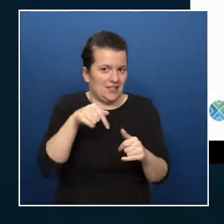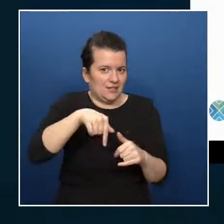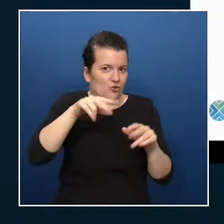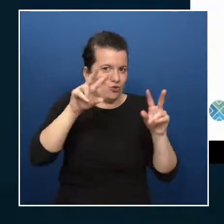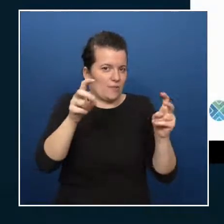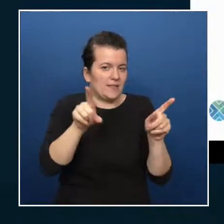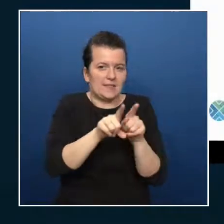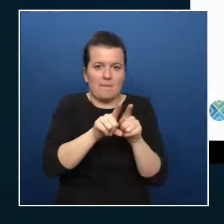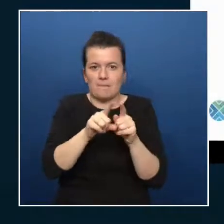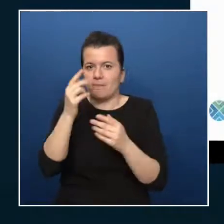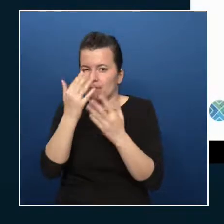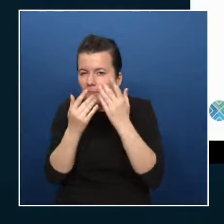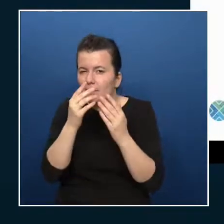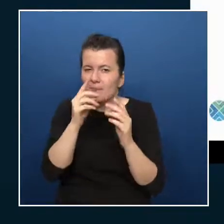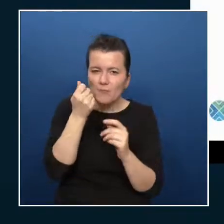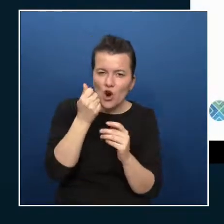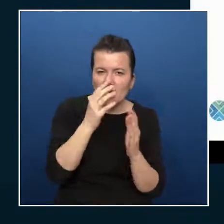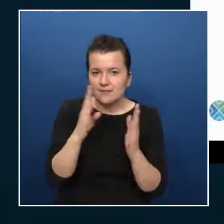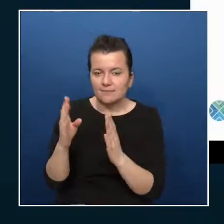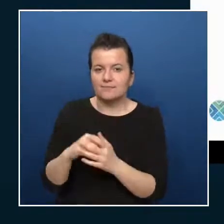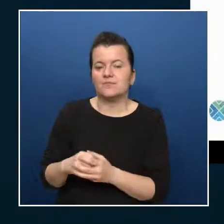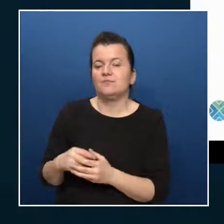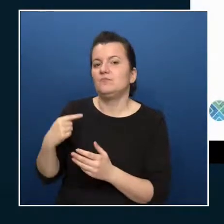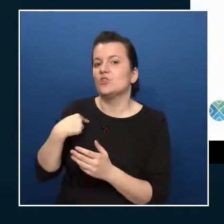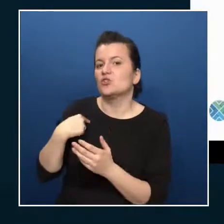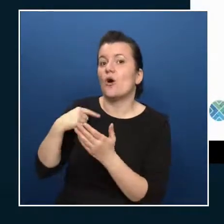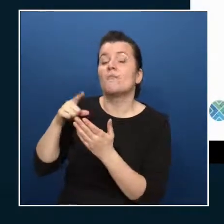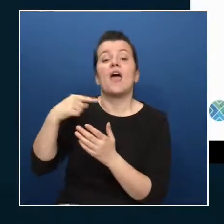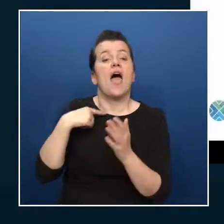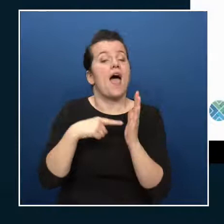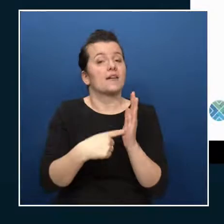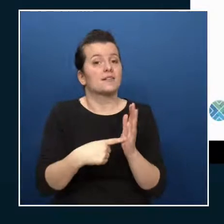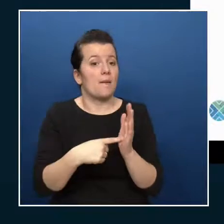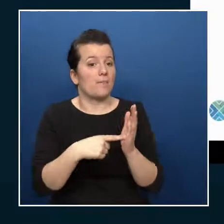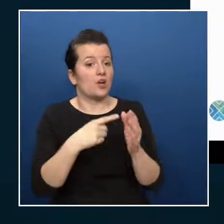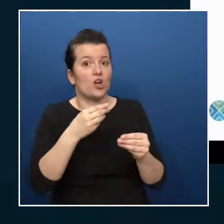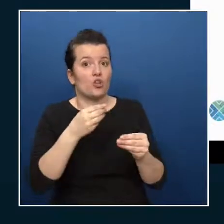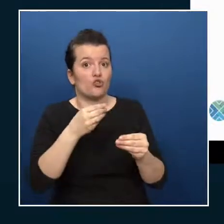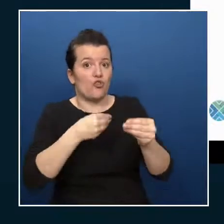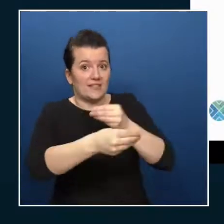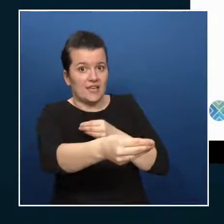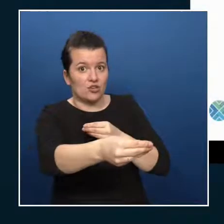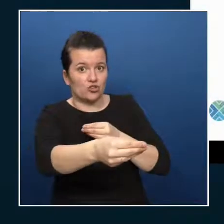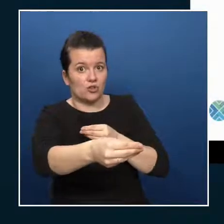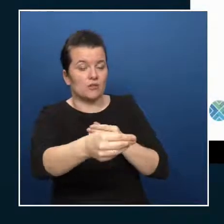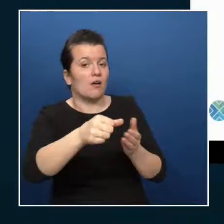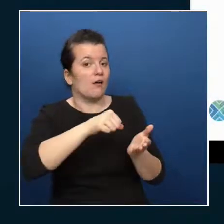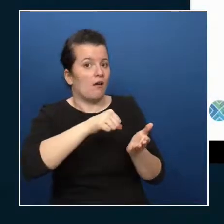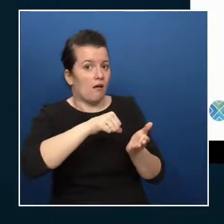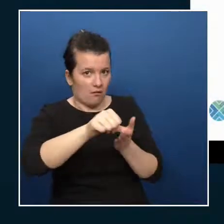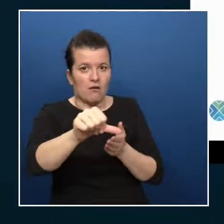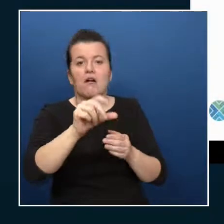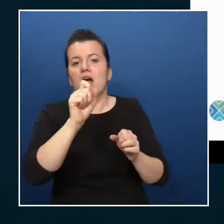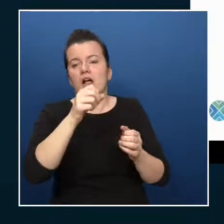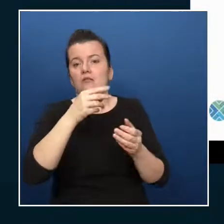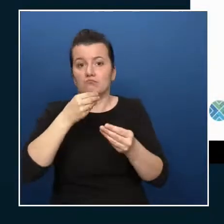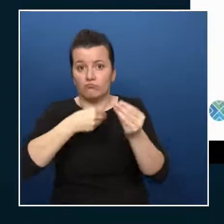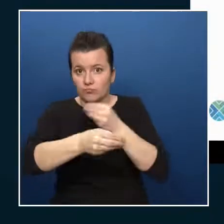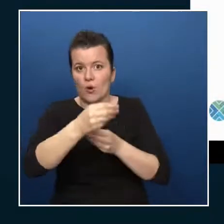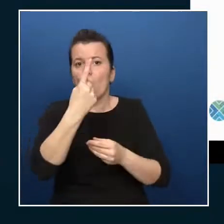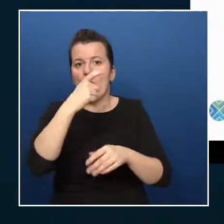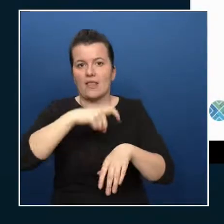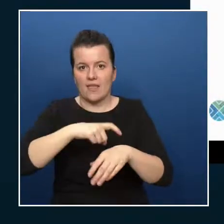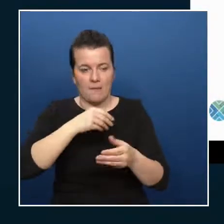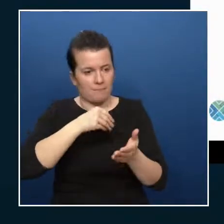consumption models where you only pay for the number of transactions or runtime of the application, like consuming Azure Functions,